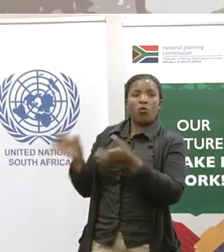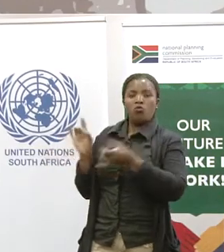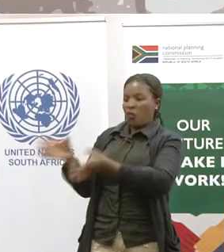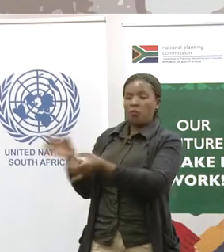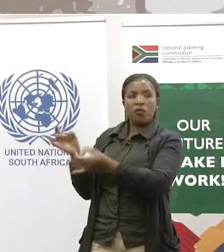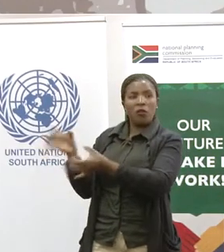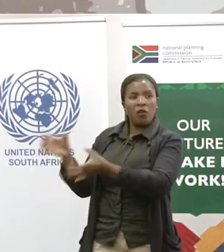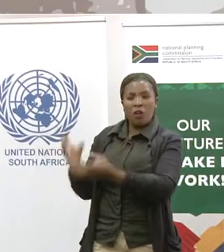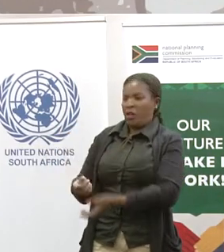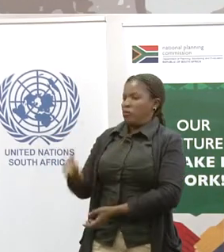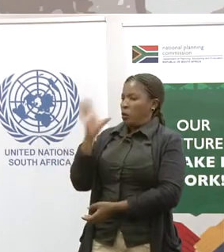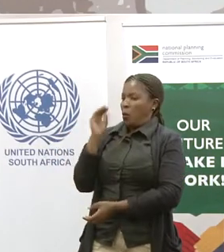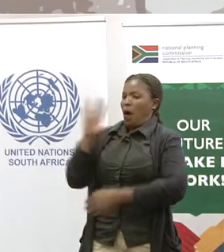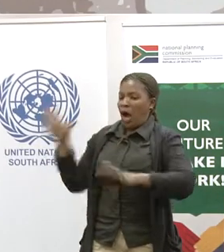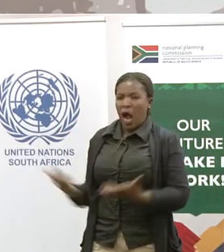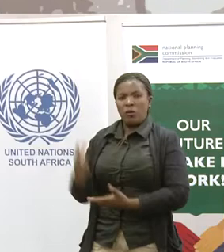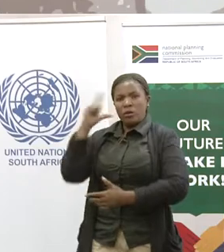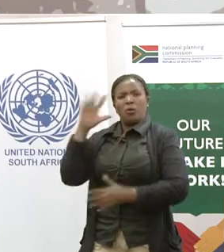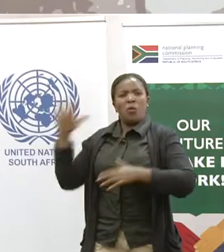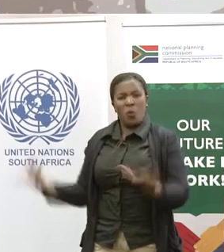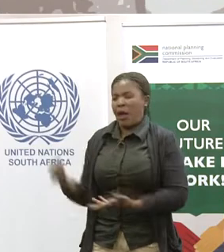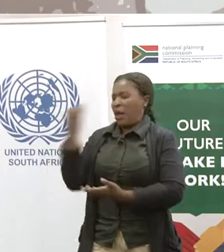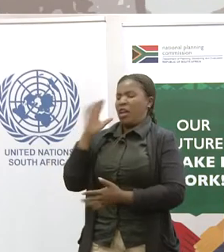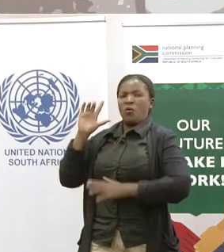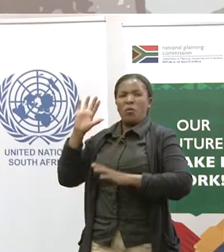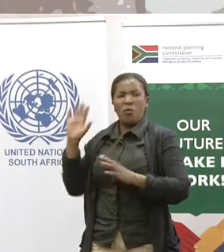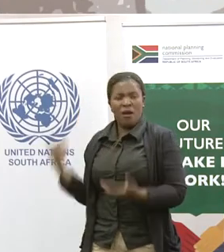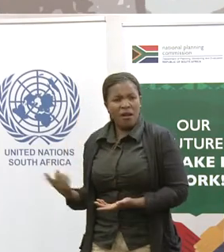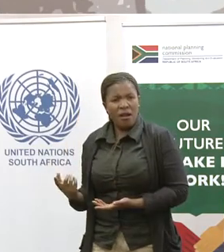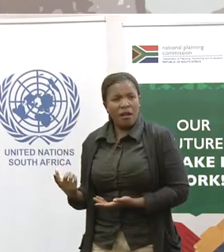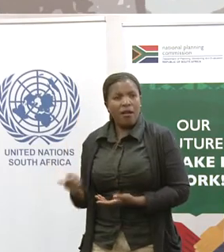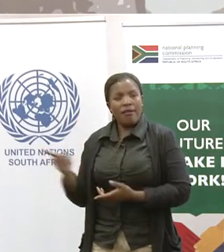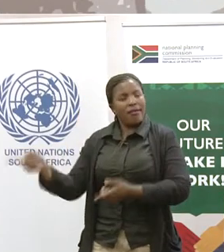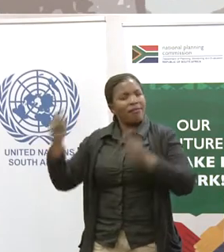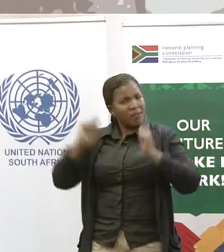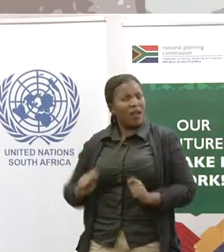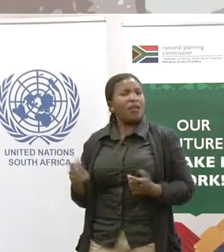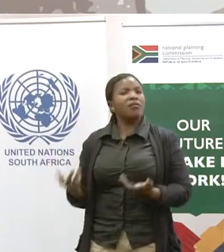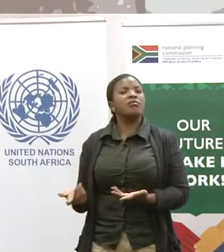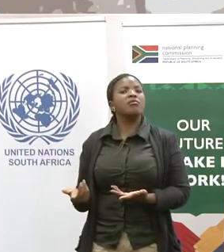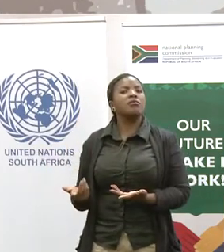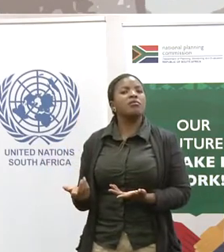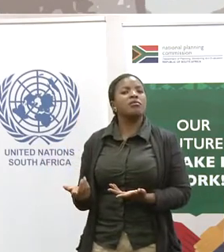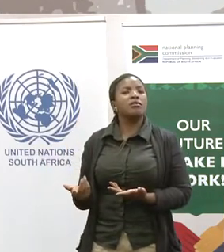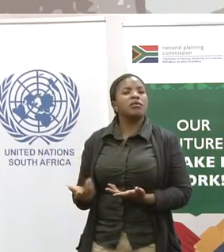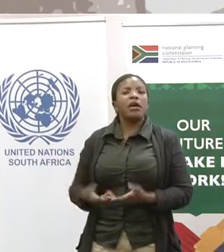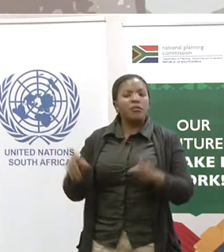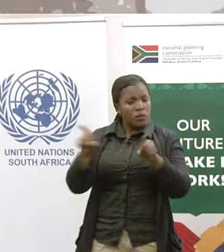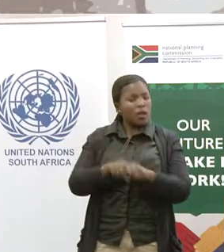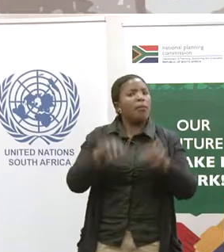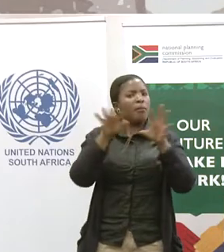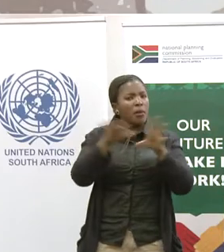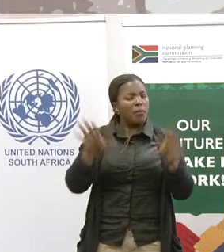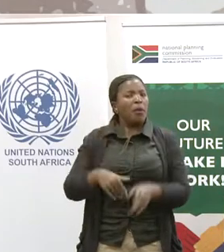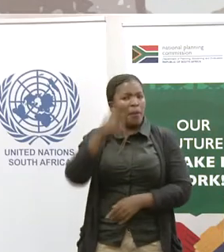to talk, how to dress, where to sleep. And they revolted. Like all of us, like black people in South Africa,